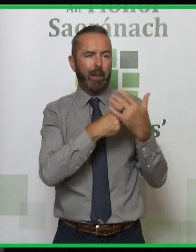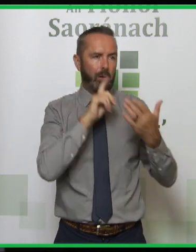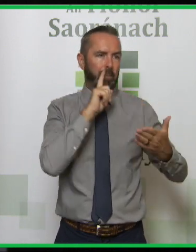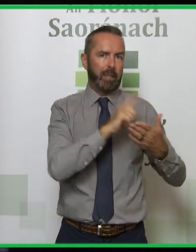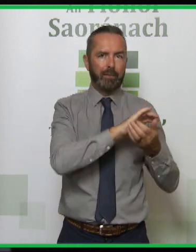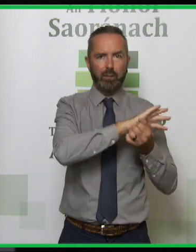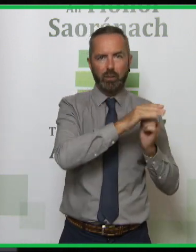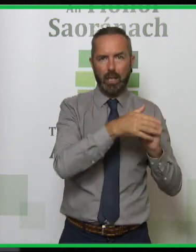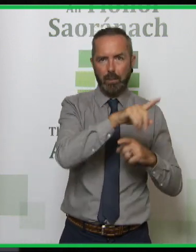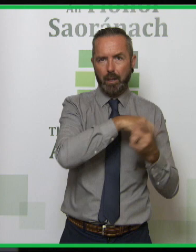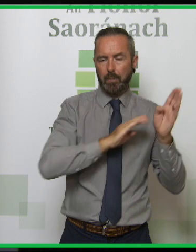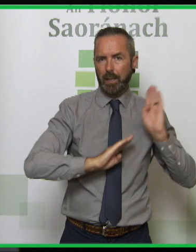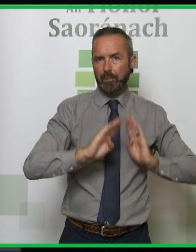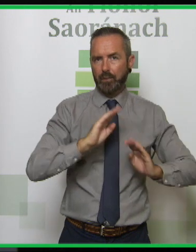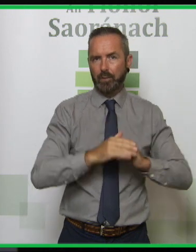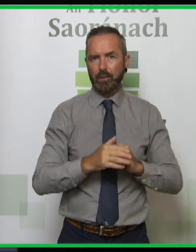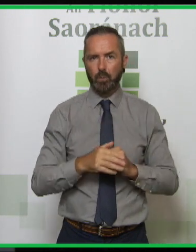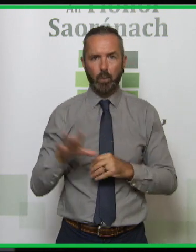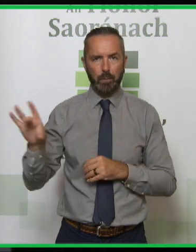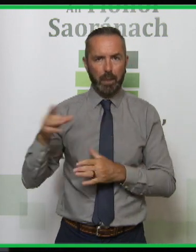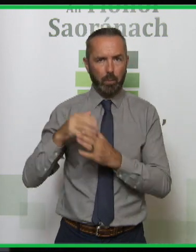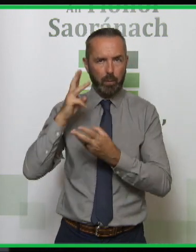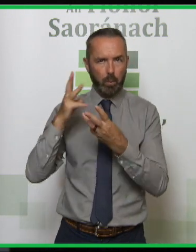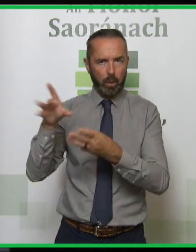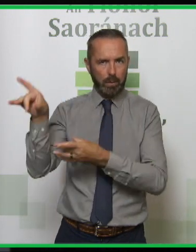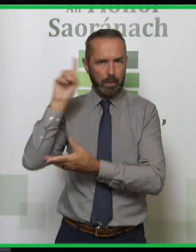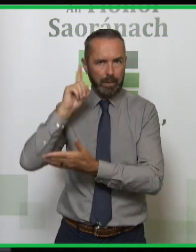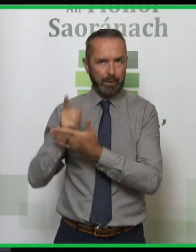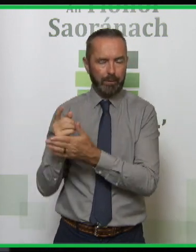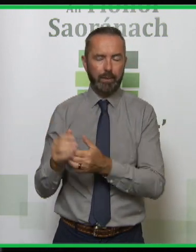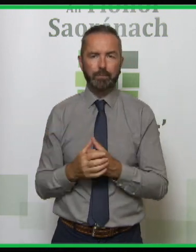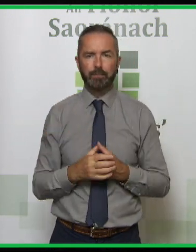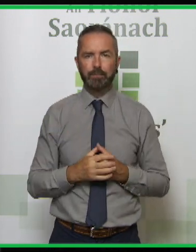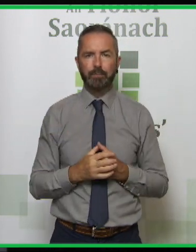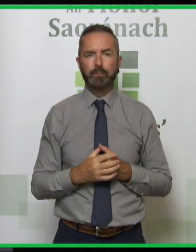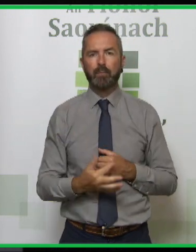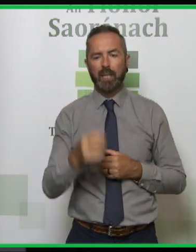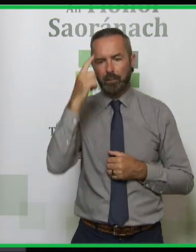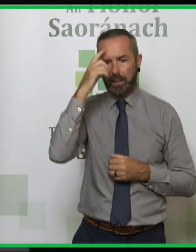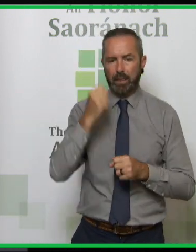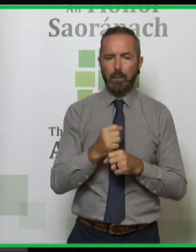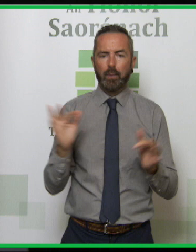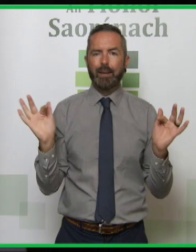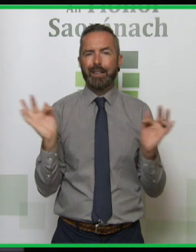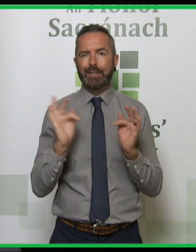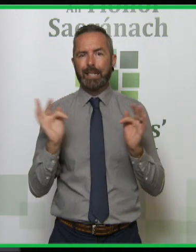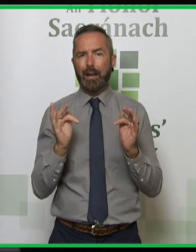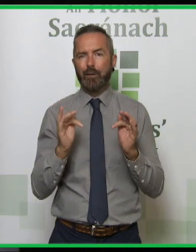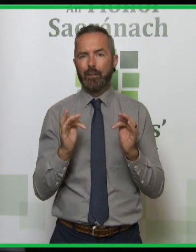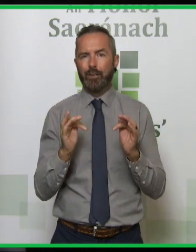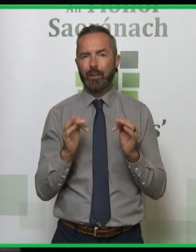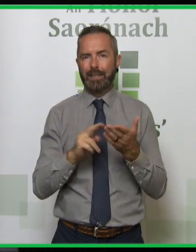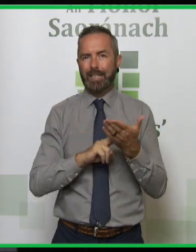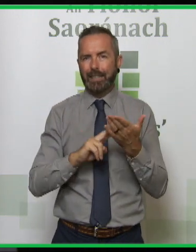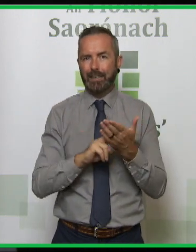and we choose some of the facts that we choose to believe in. So so if you think about a scare tactic, that's great if you find drug